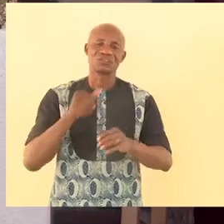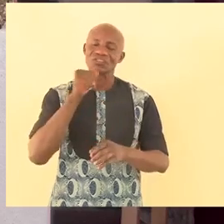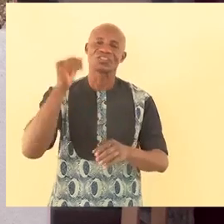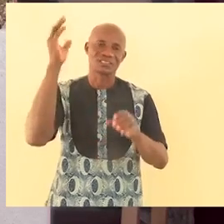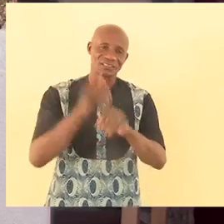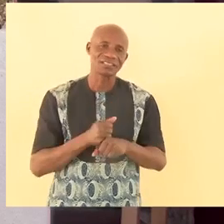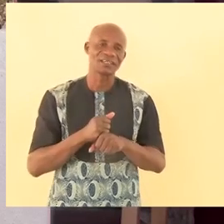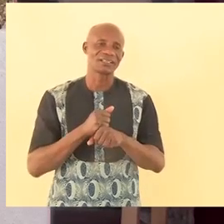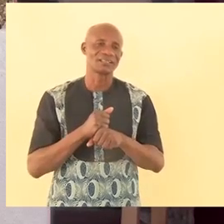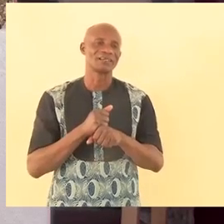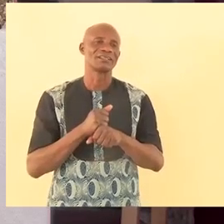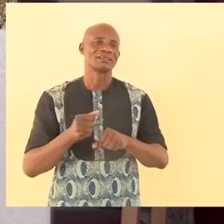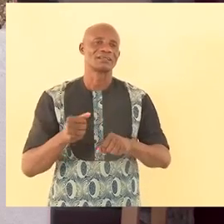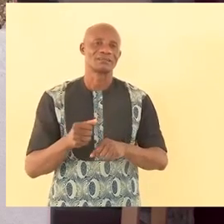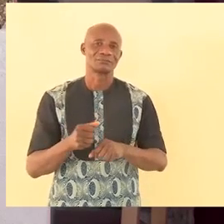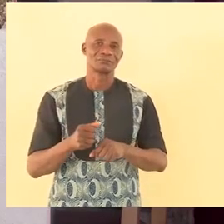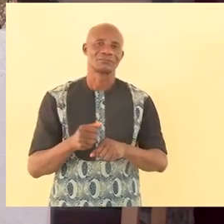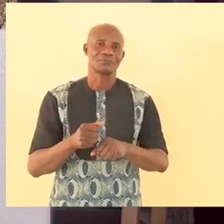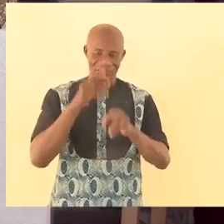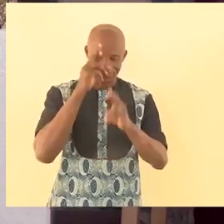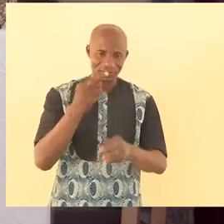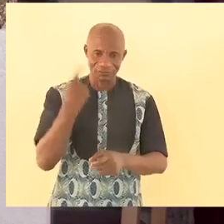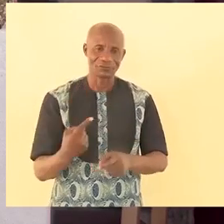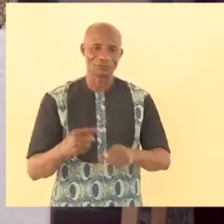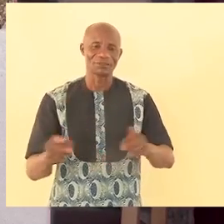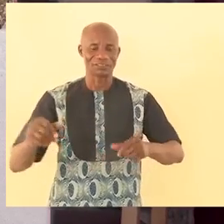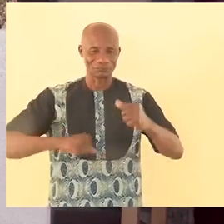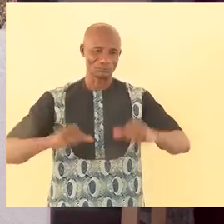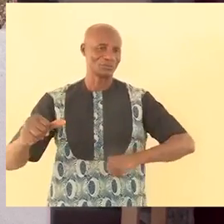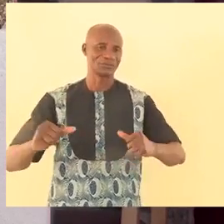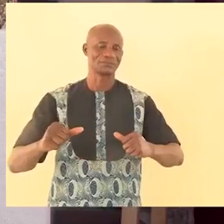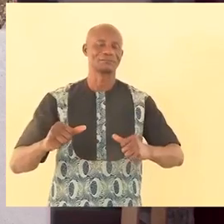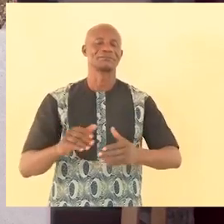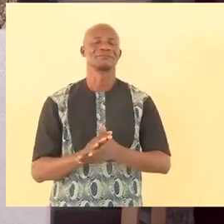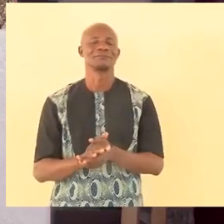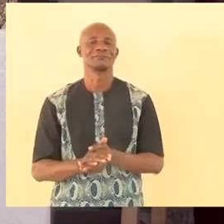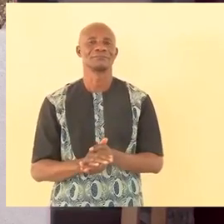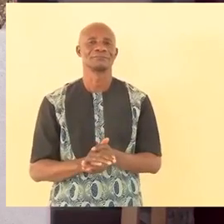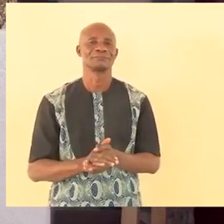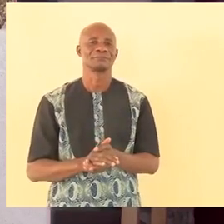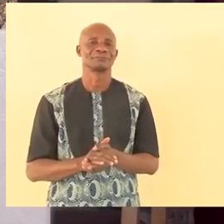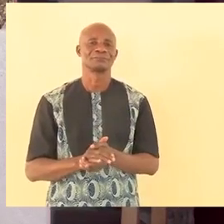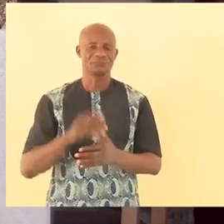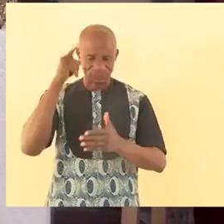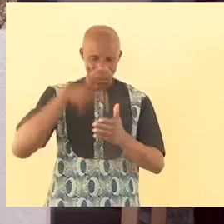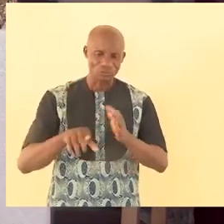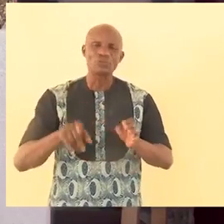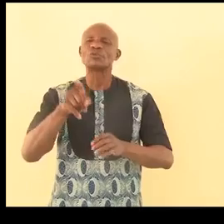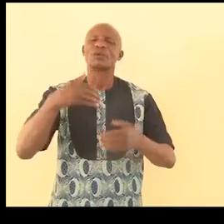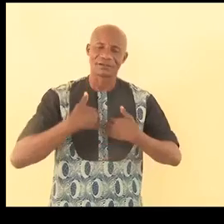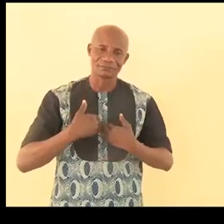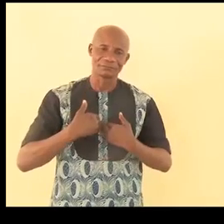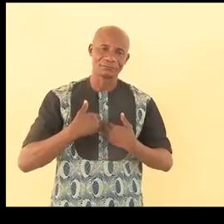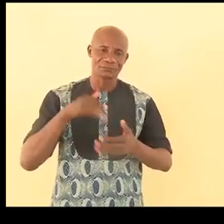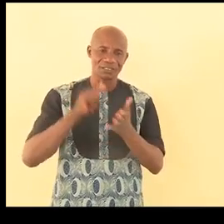credit only. It also boasts in the blessing that he has been given. What do